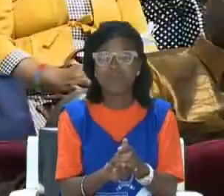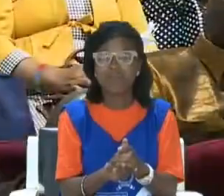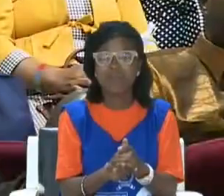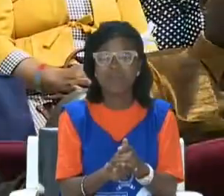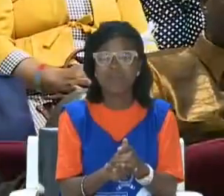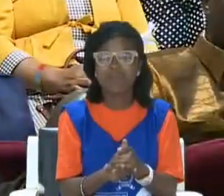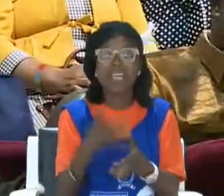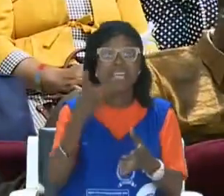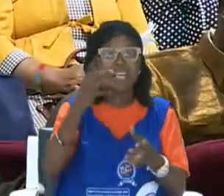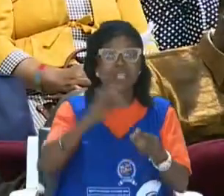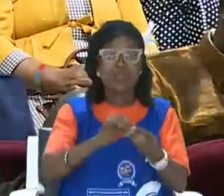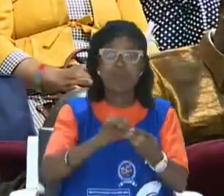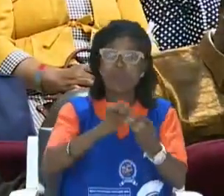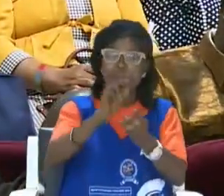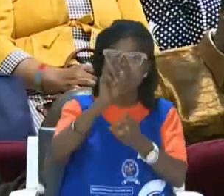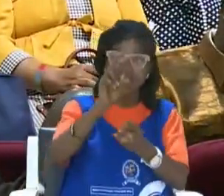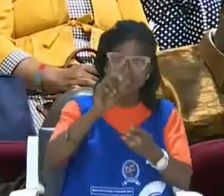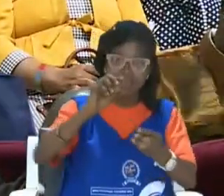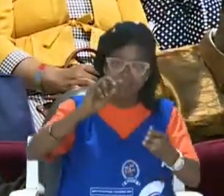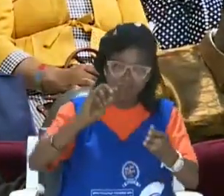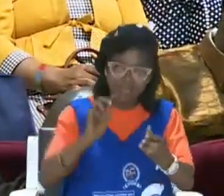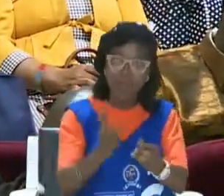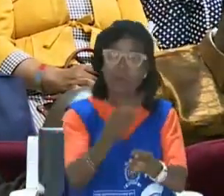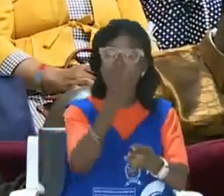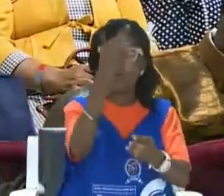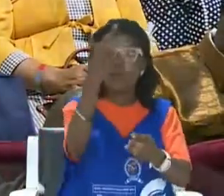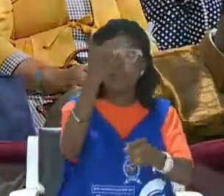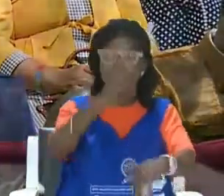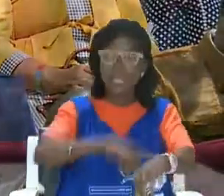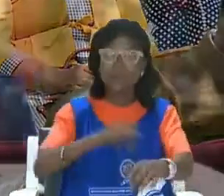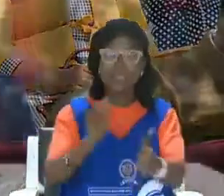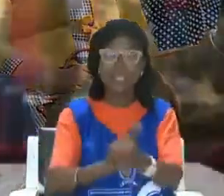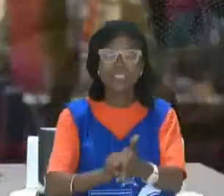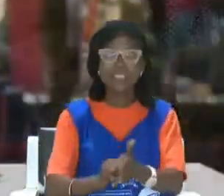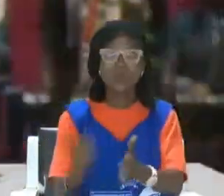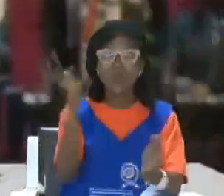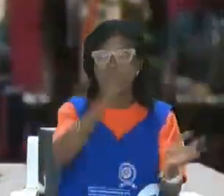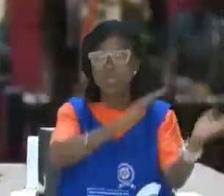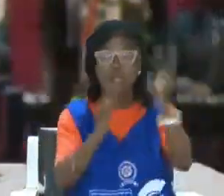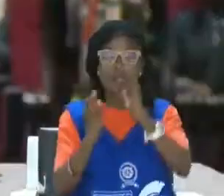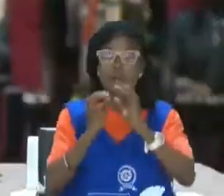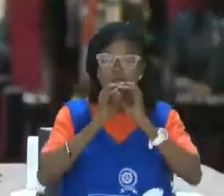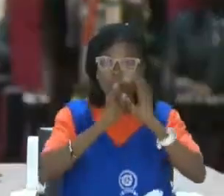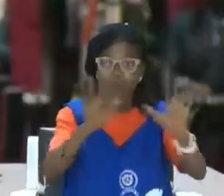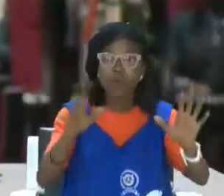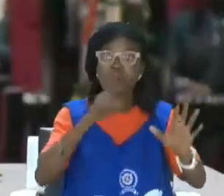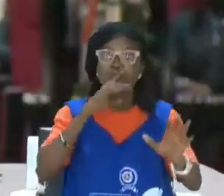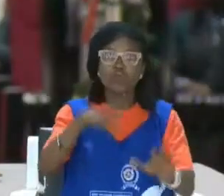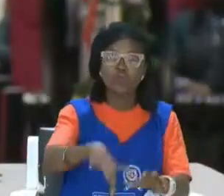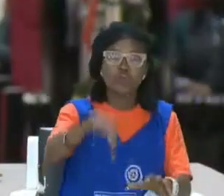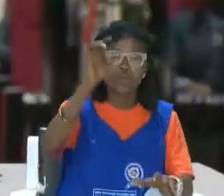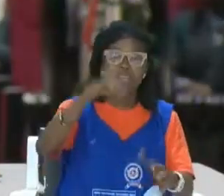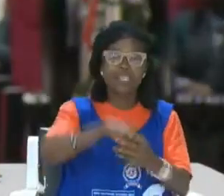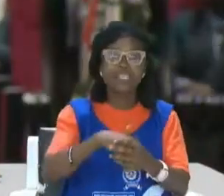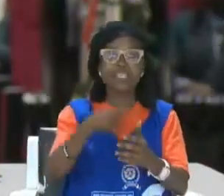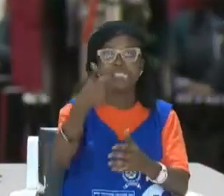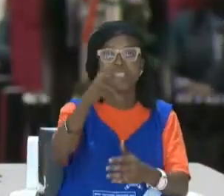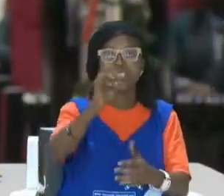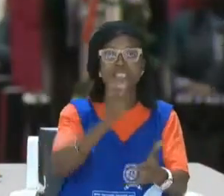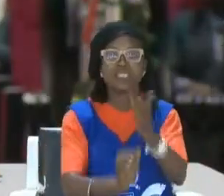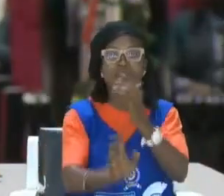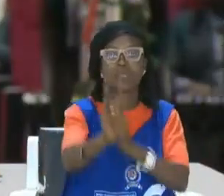The second time that the wind blew, you will find in Genesis chapter 2, verse